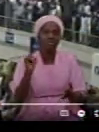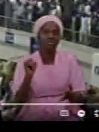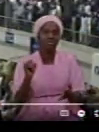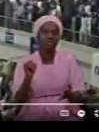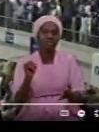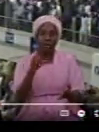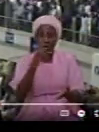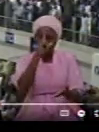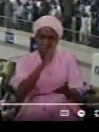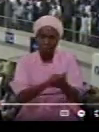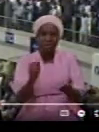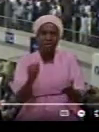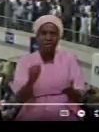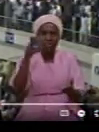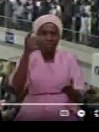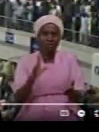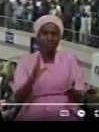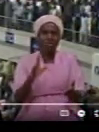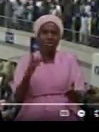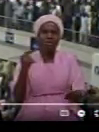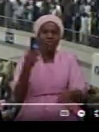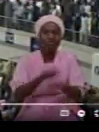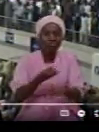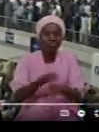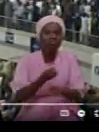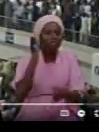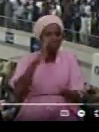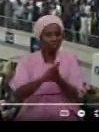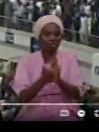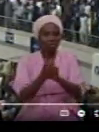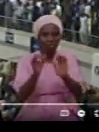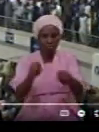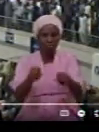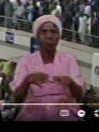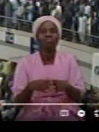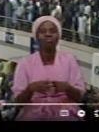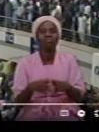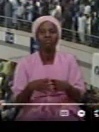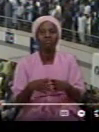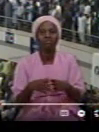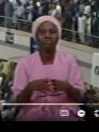Believe God, impossibilities will be possible.